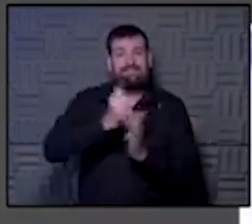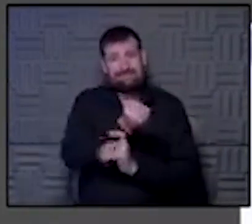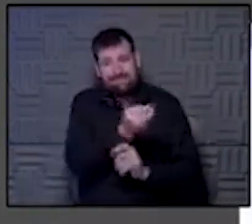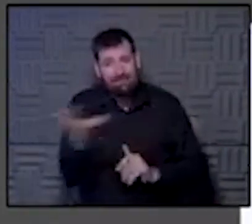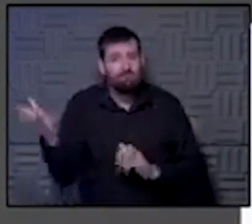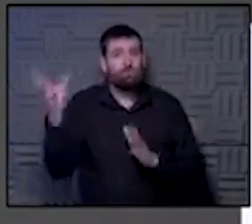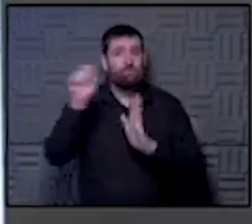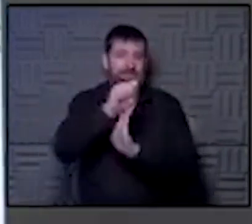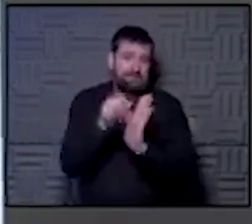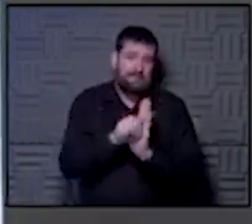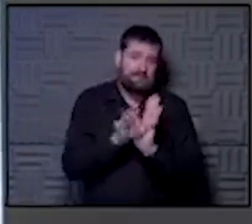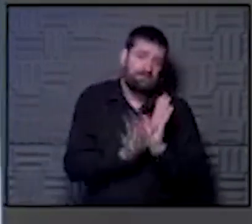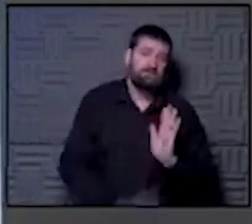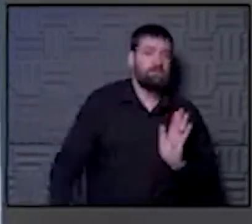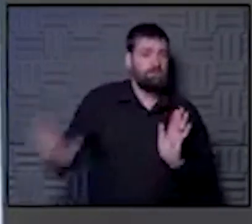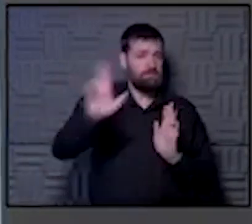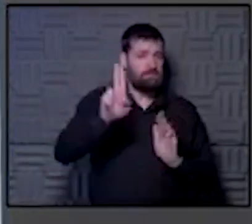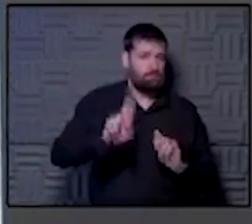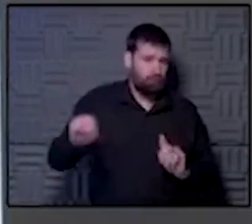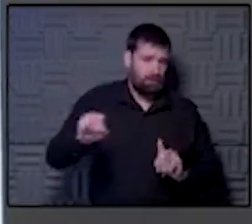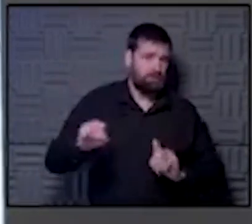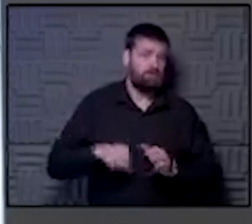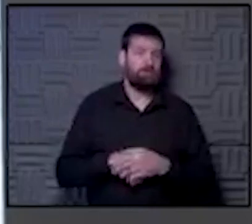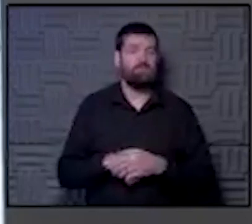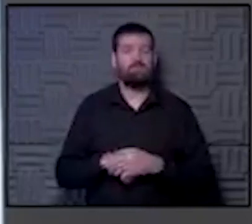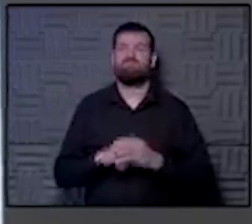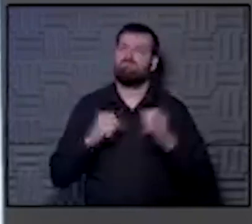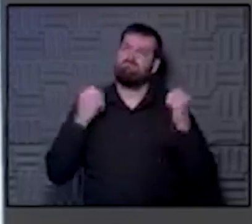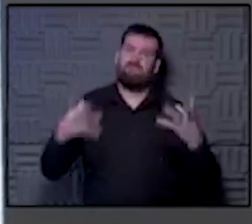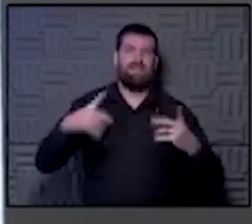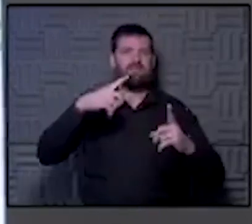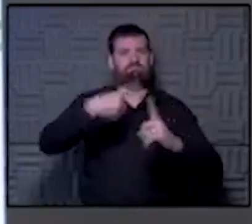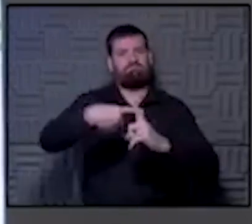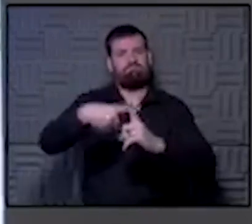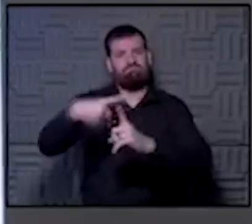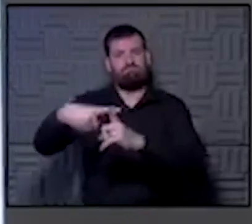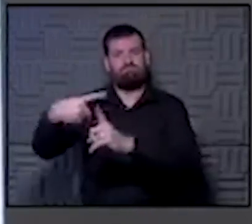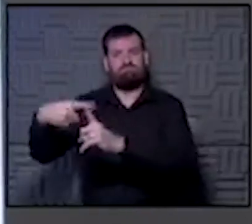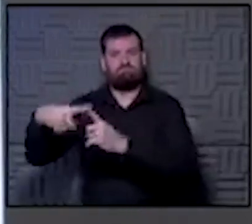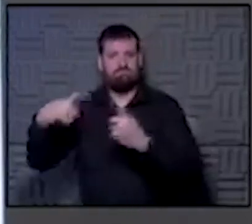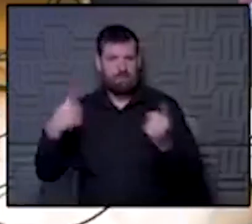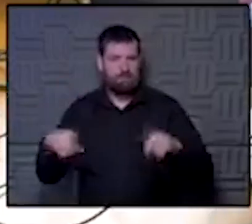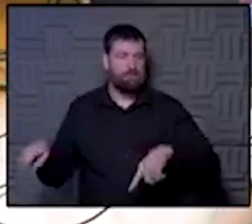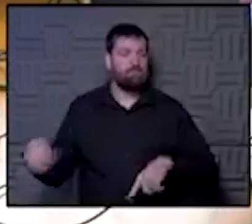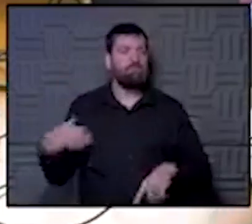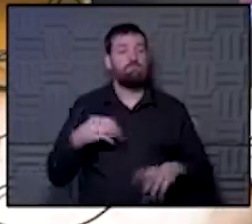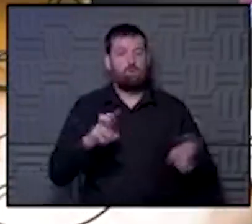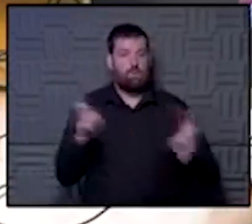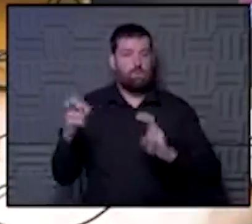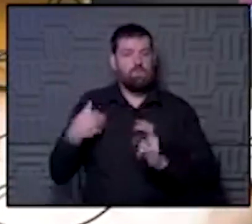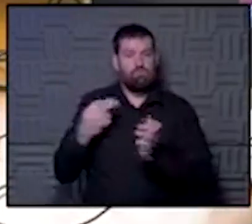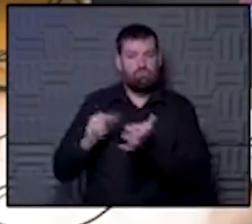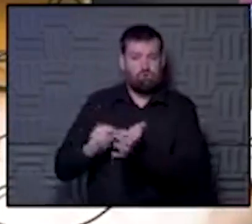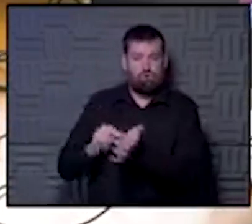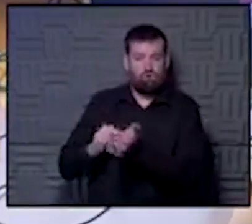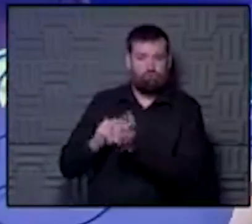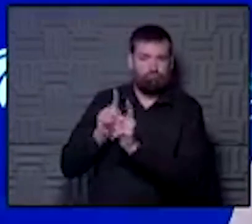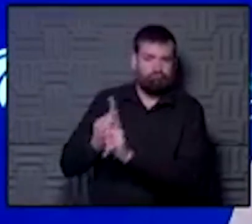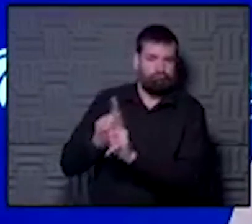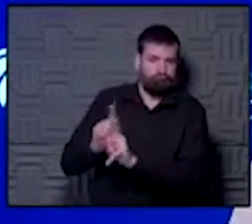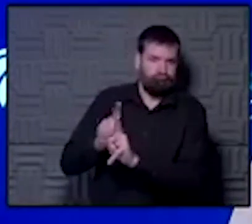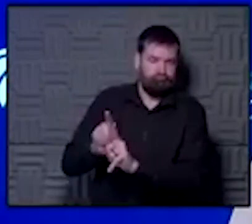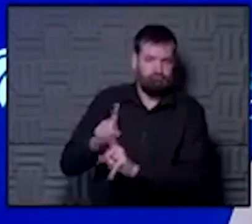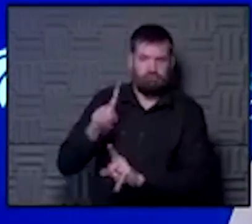states across the country. There is so many good things that have happened. I got a quote. The nurse I've worked with